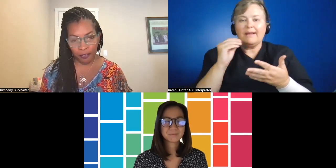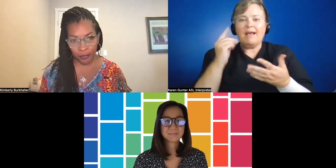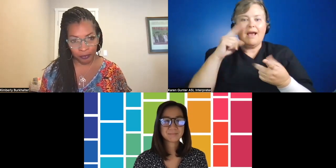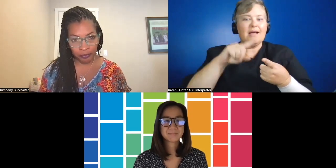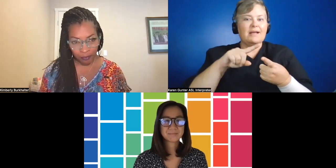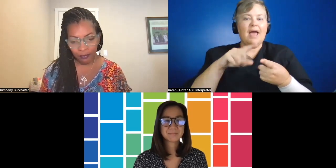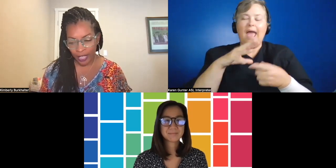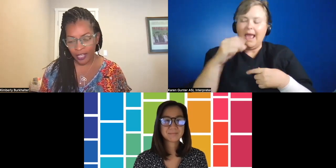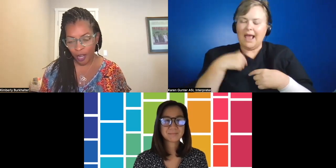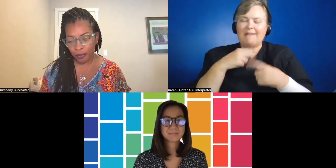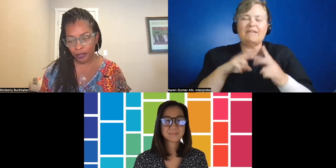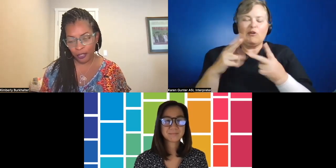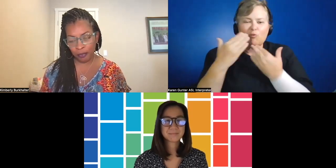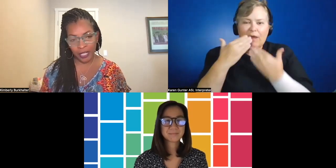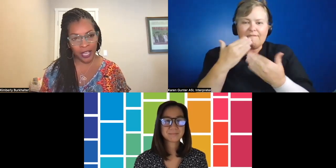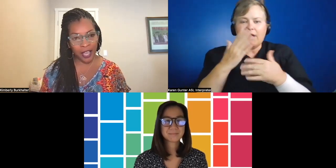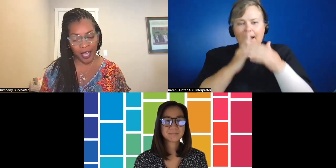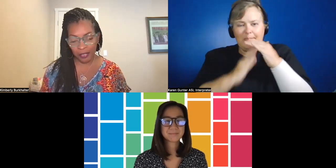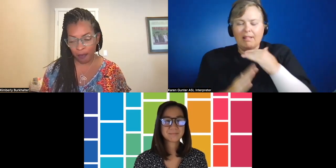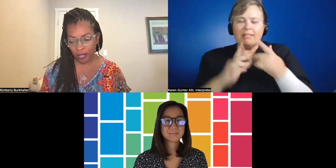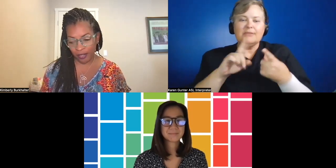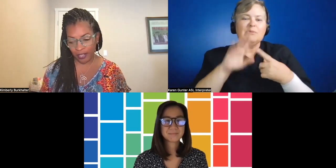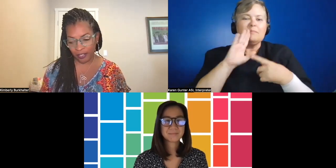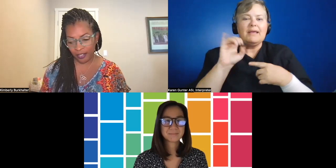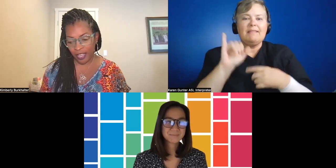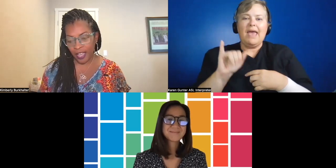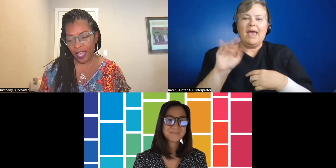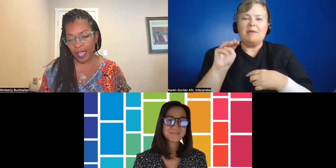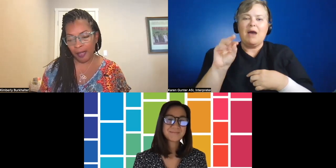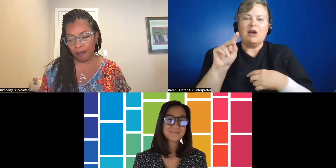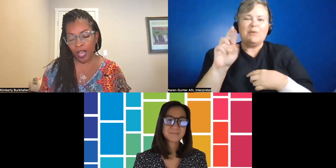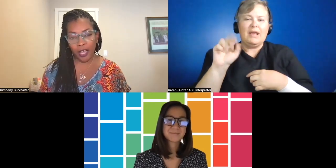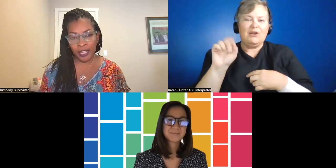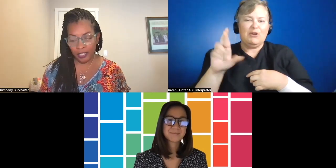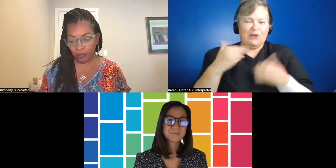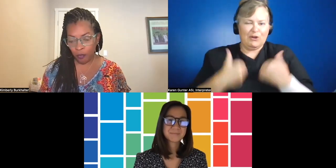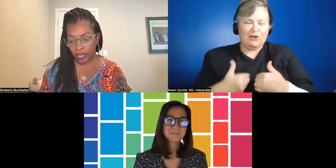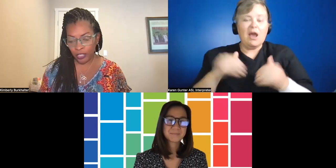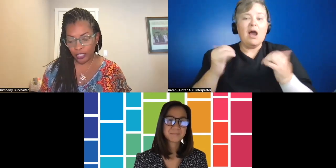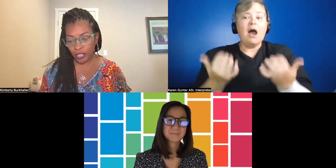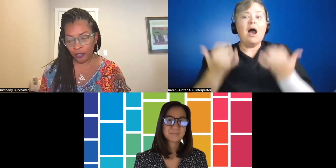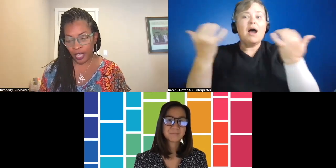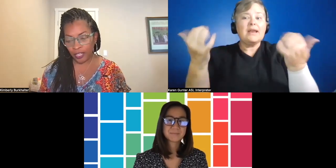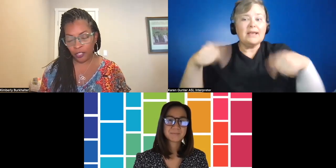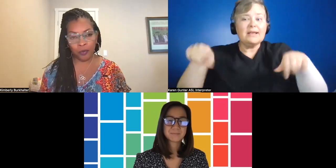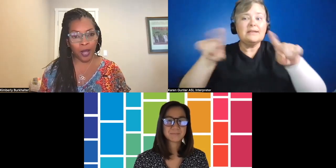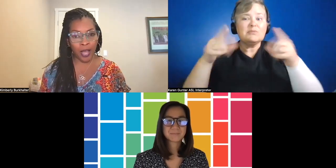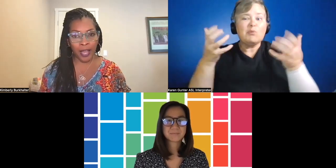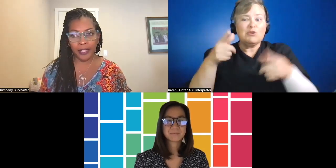so I'm grateful and humbled to be the moderator. Audience, we want you to know